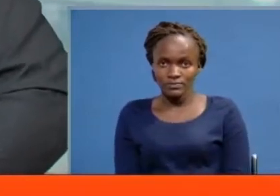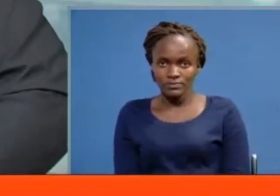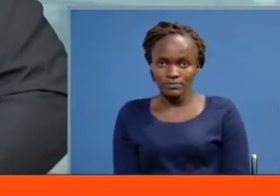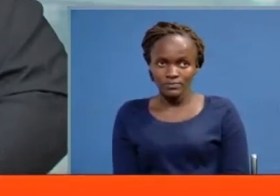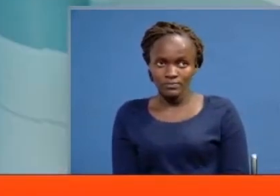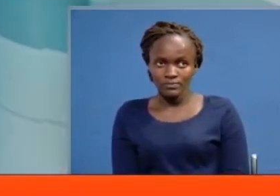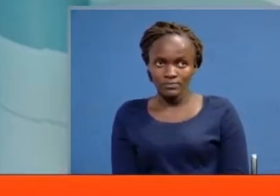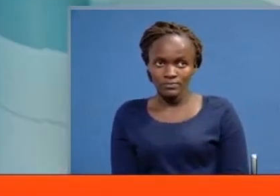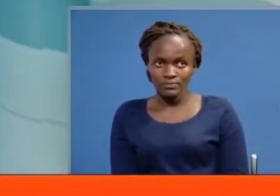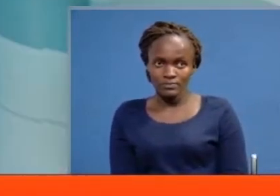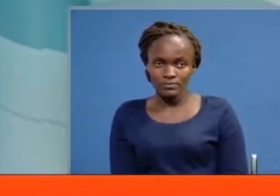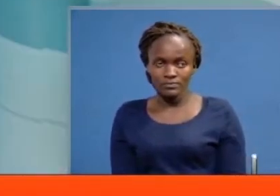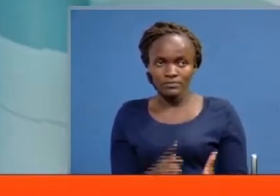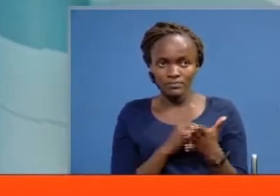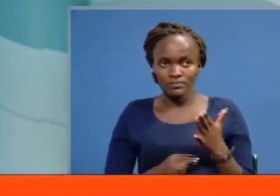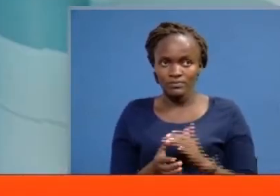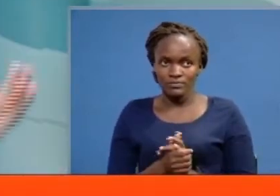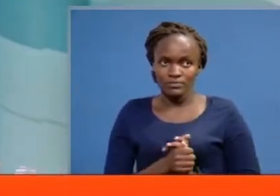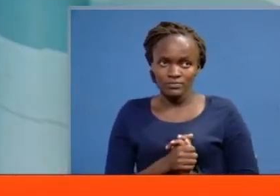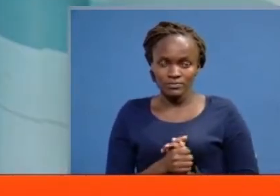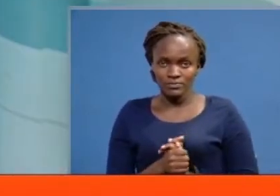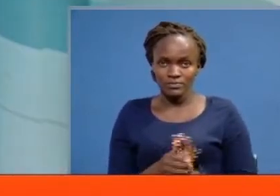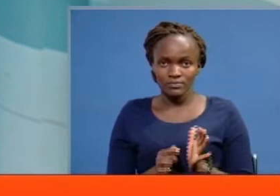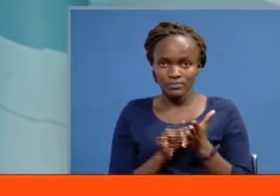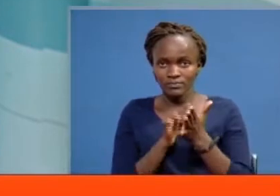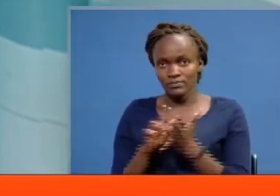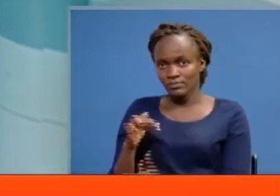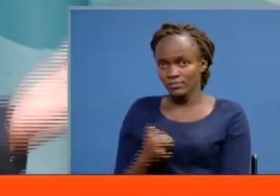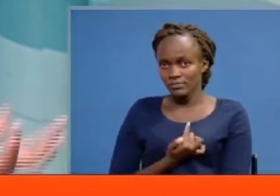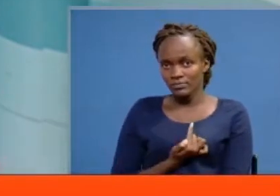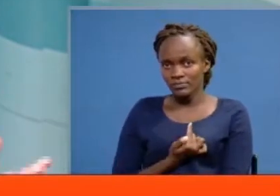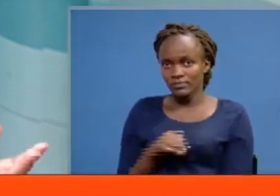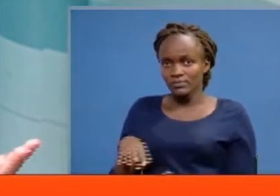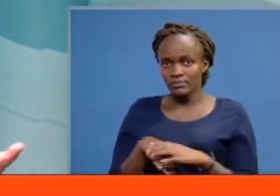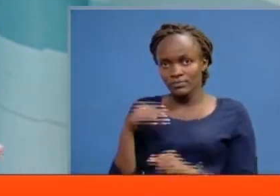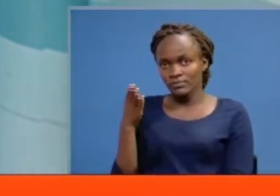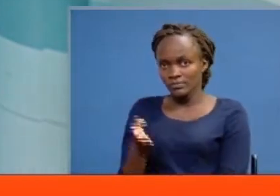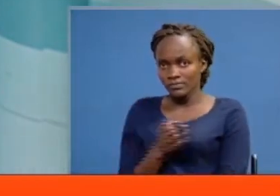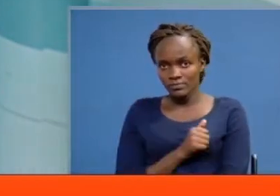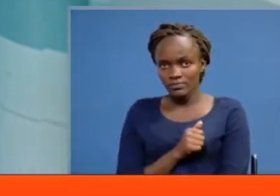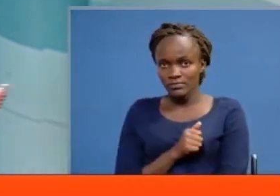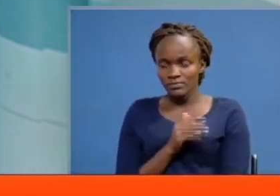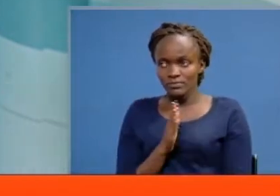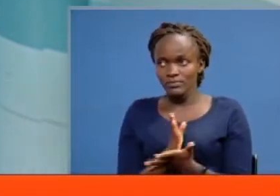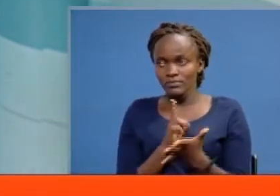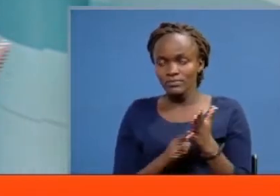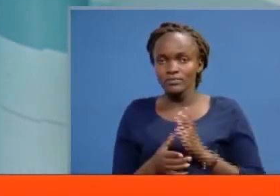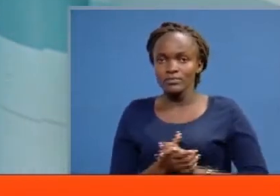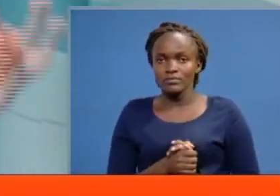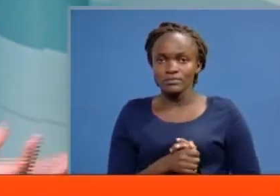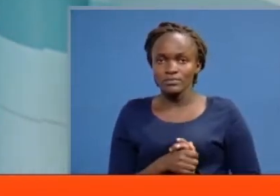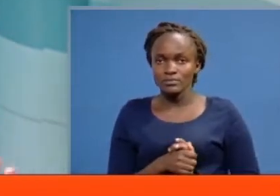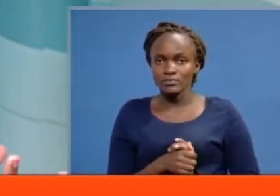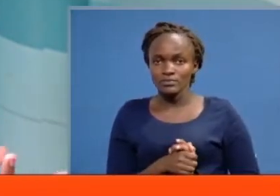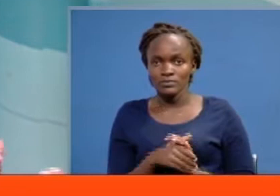A brand is basically a representation of yourself outside there. You know, for example, I'll take it for example